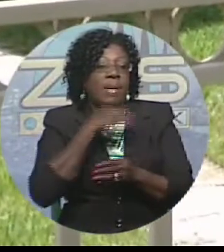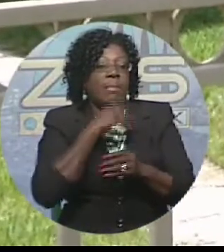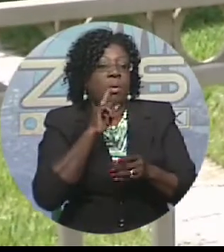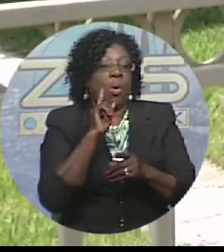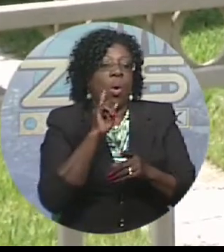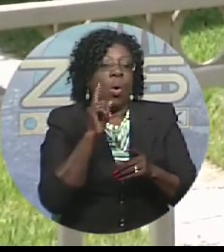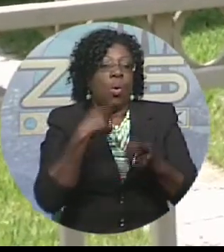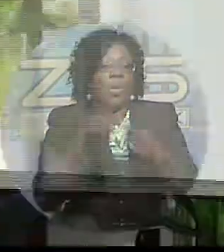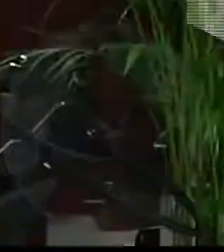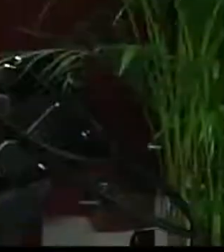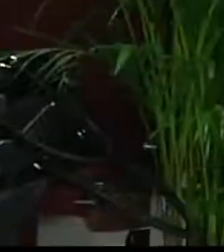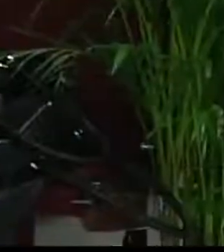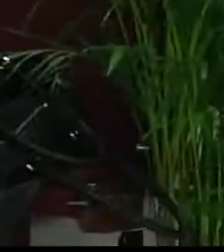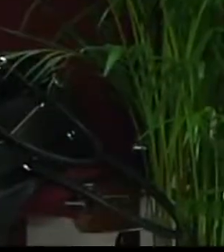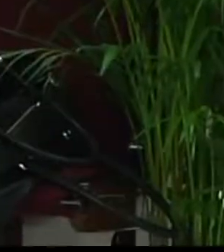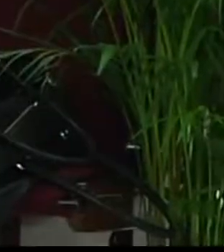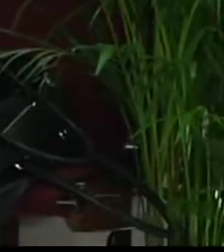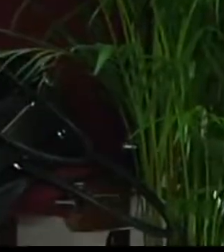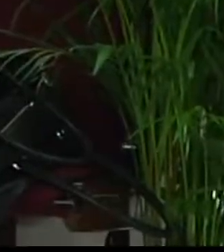home.